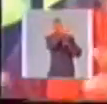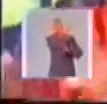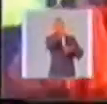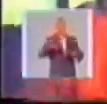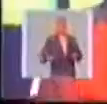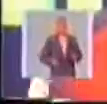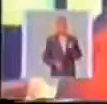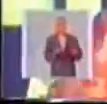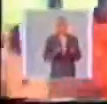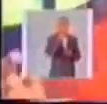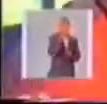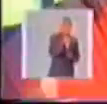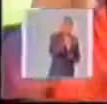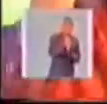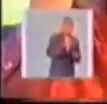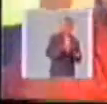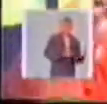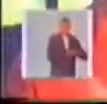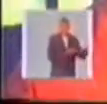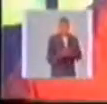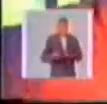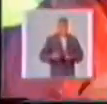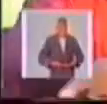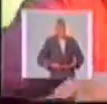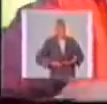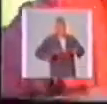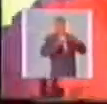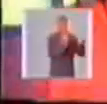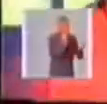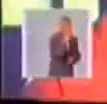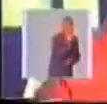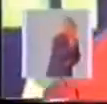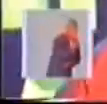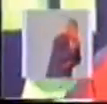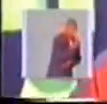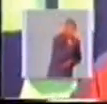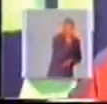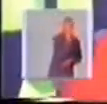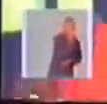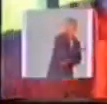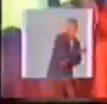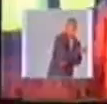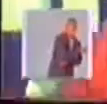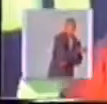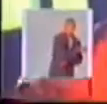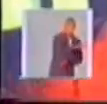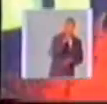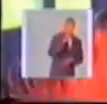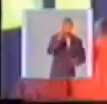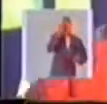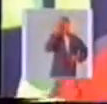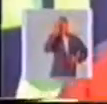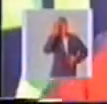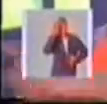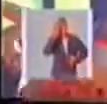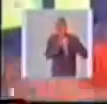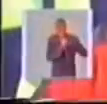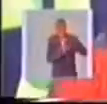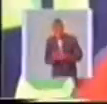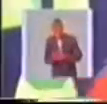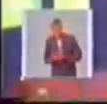Isha, a yanimu, or Gaya Sabi, the near fira, nor the cock, so they come up for them with Yankopon. O Gaya, and I don't call Edidia, or